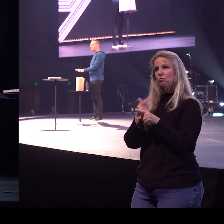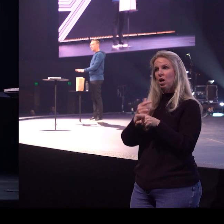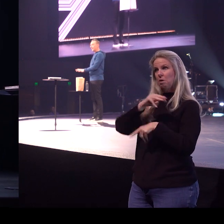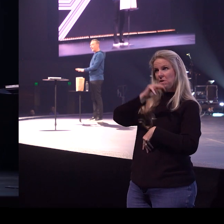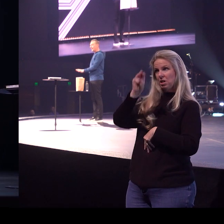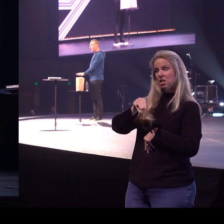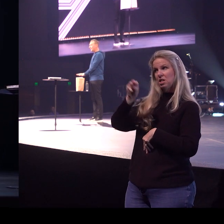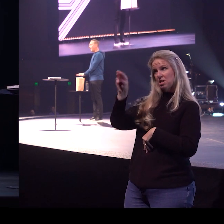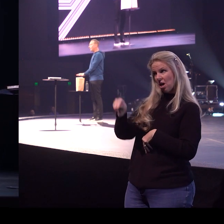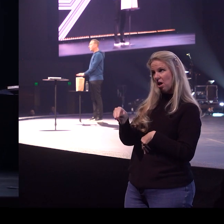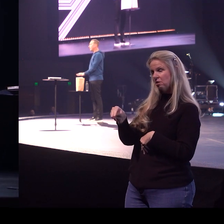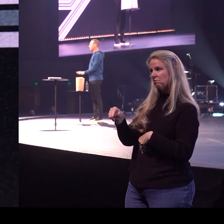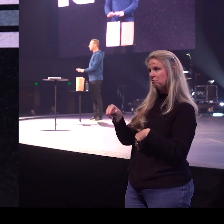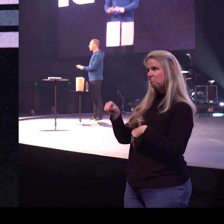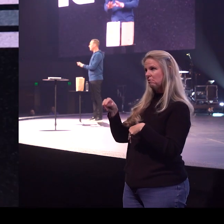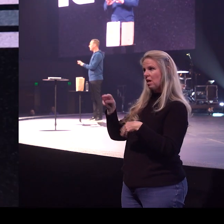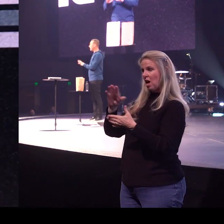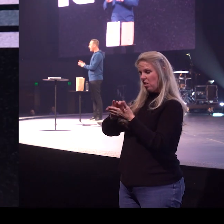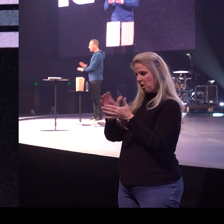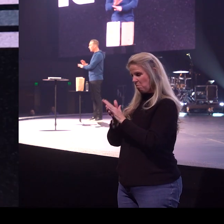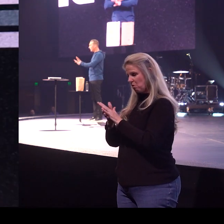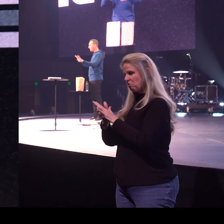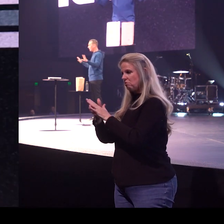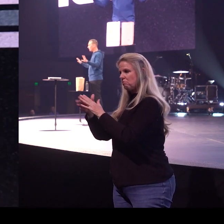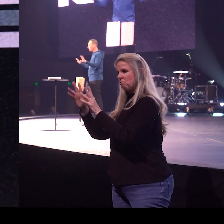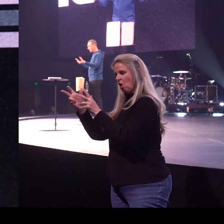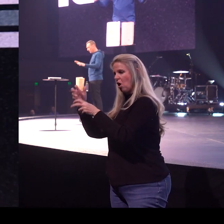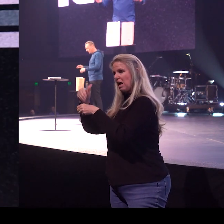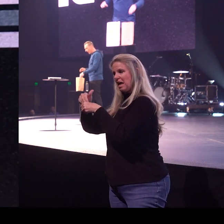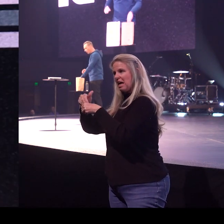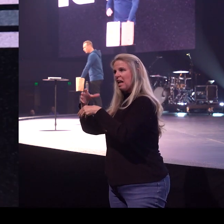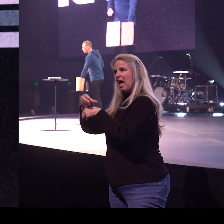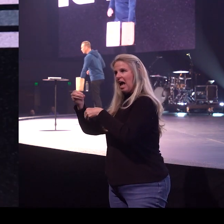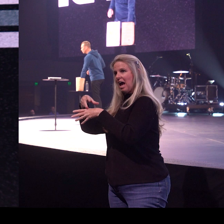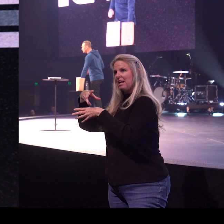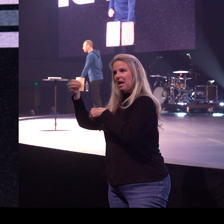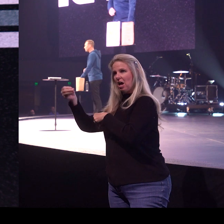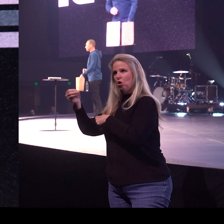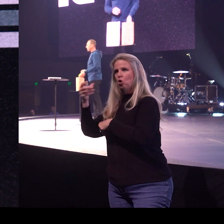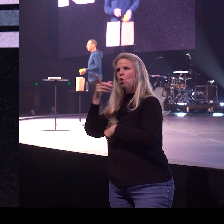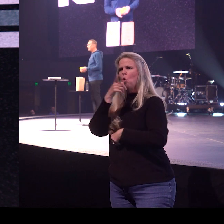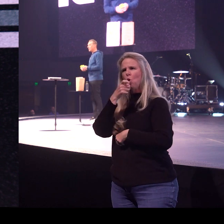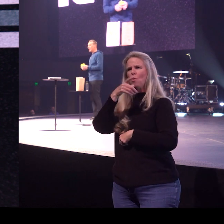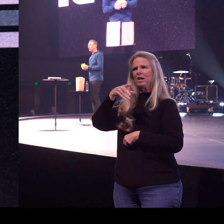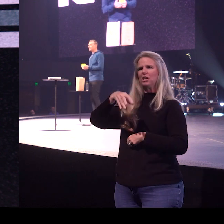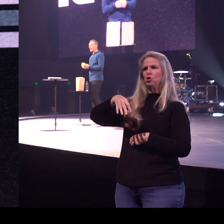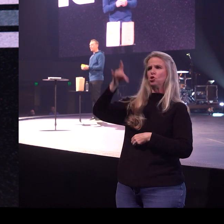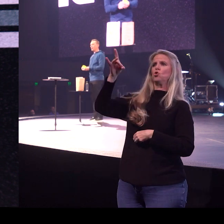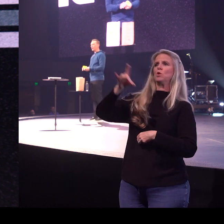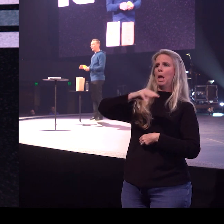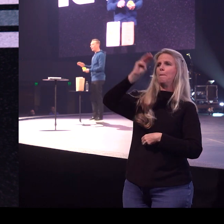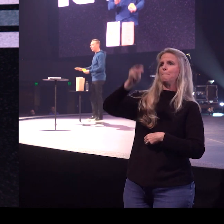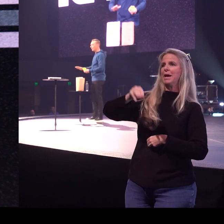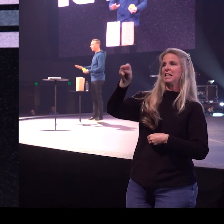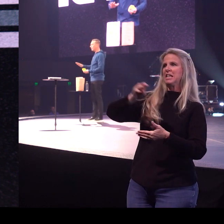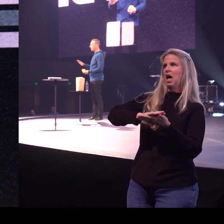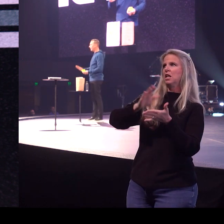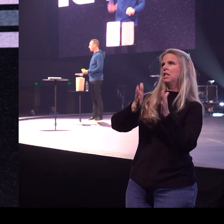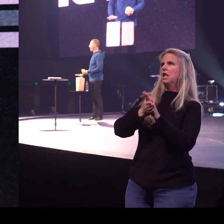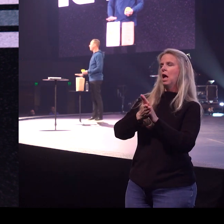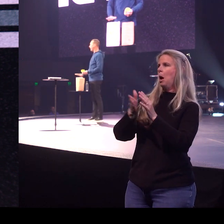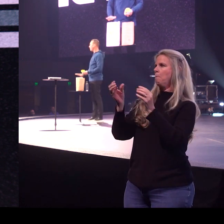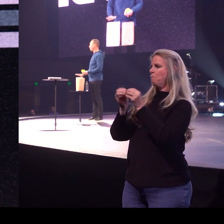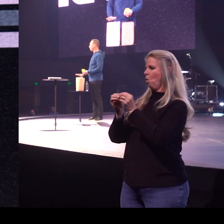McDonald's and In-N-Out. Now, is there anyone here that would choose a McDonald's hamburger over